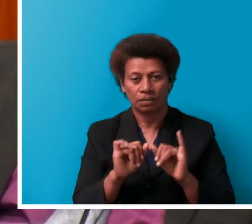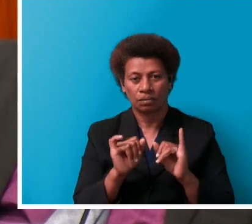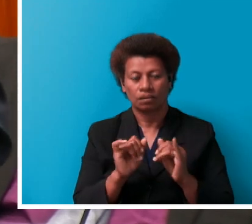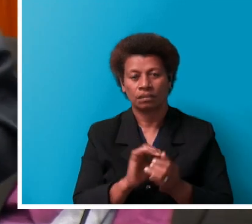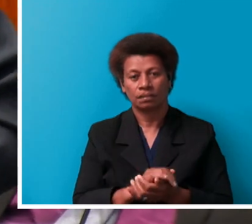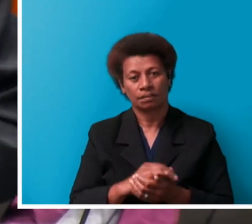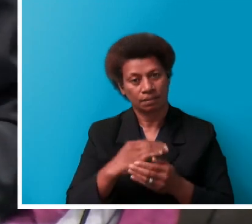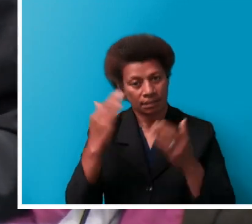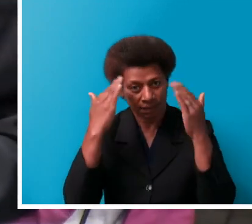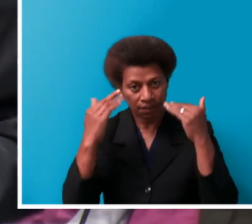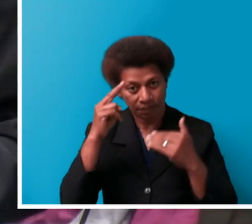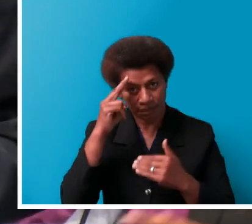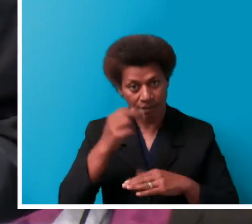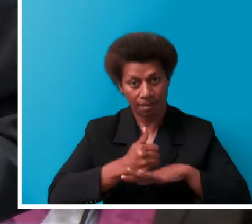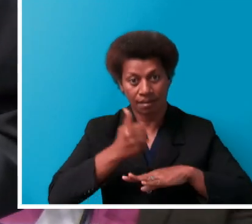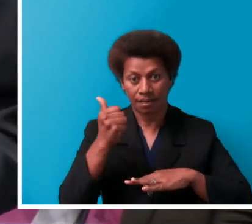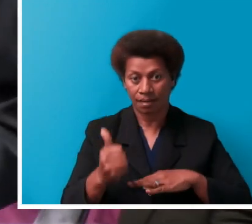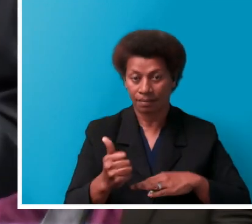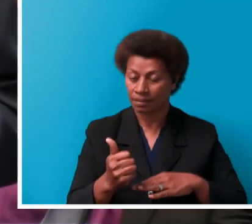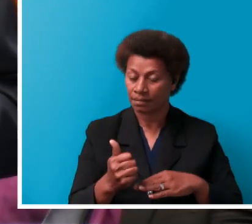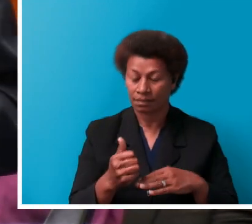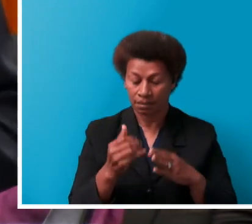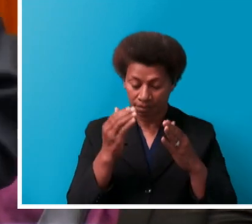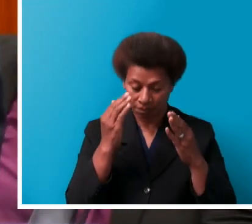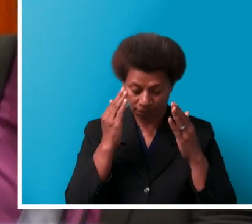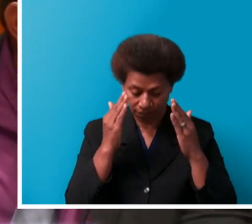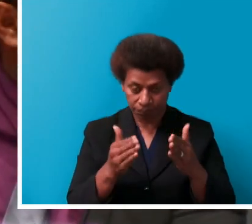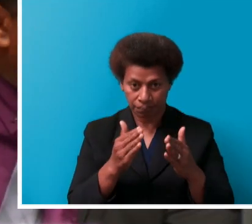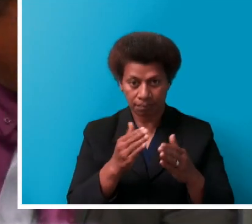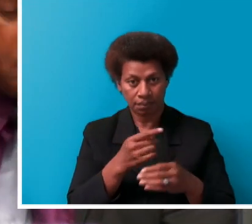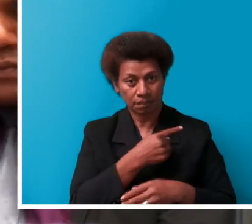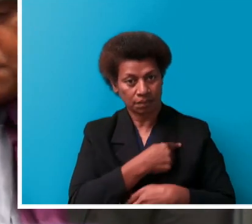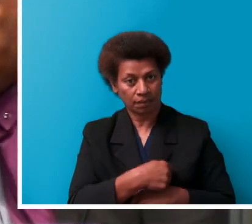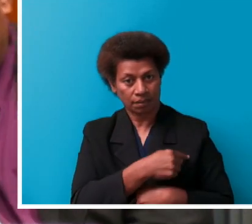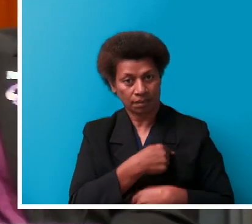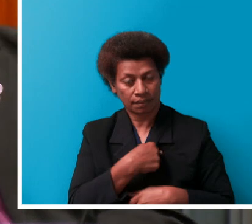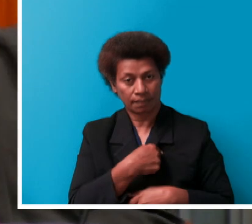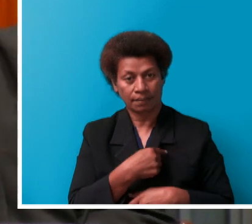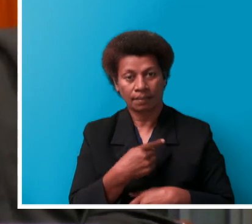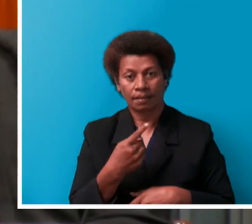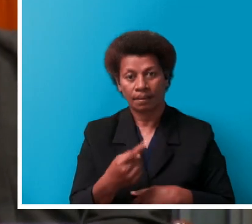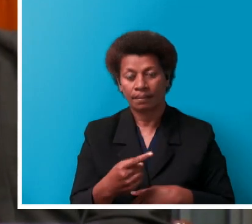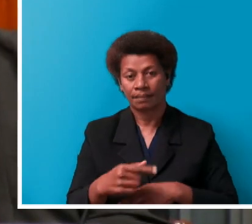Speaker, sir, government is steadfast in its commitment to modernizing Fiji land